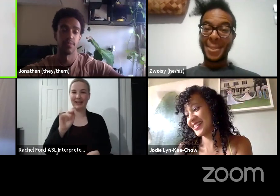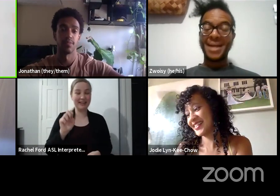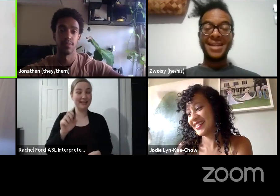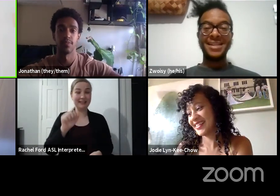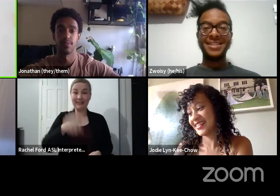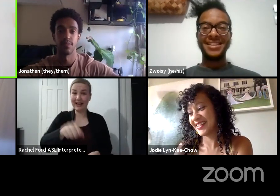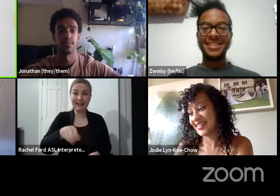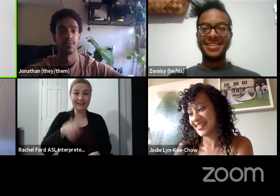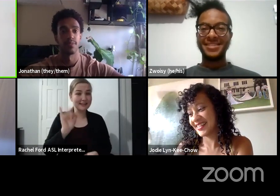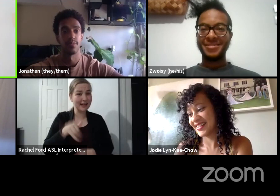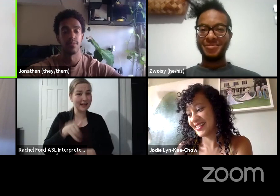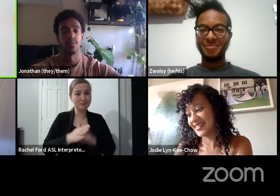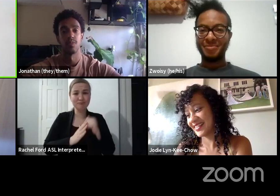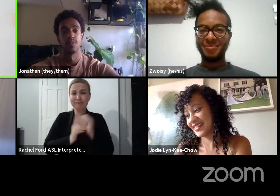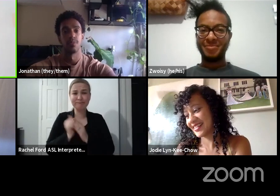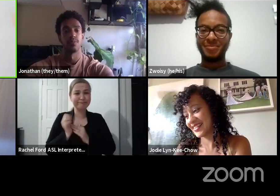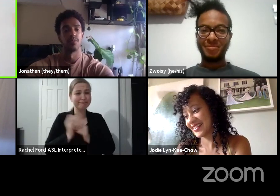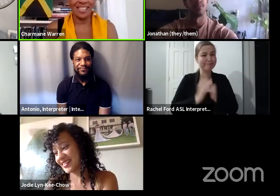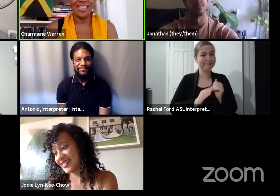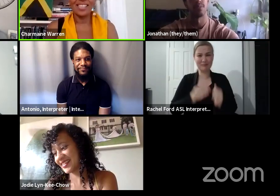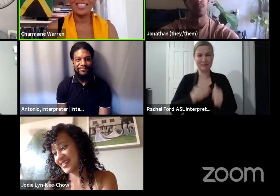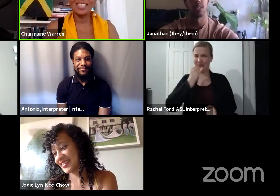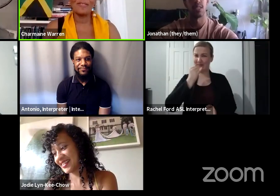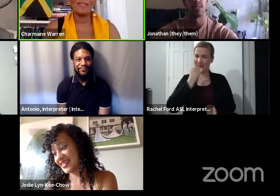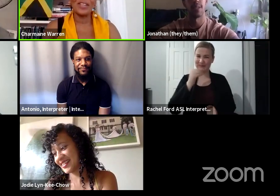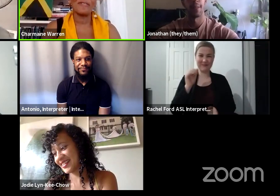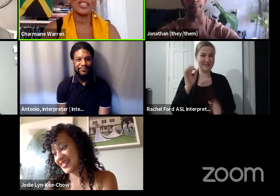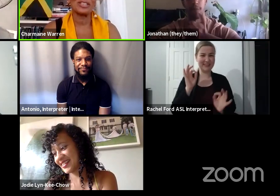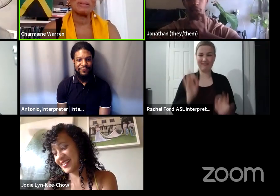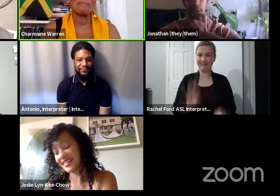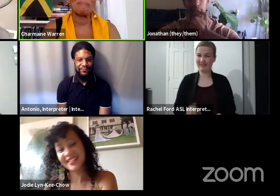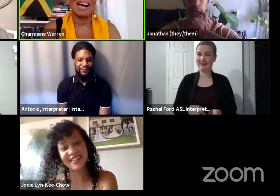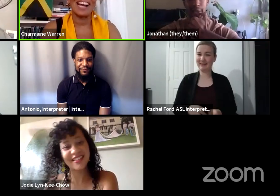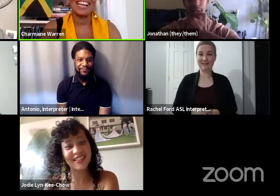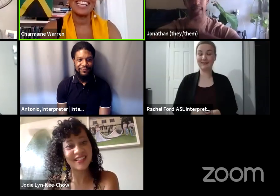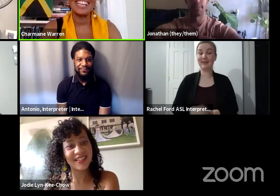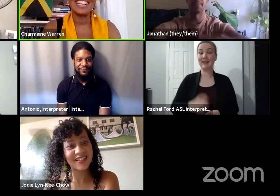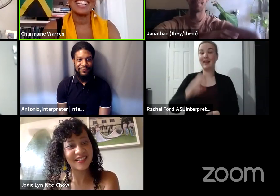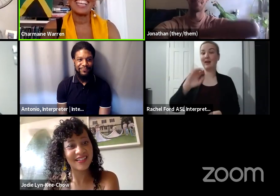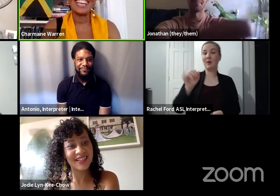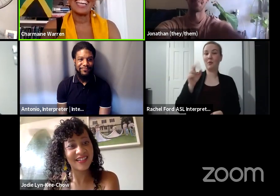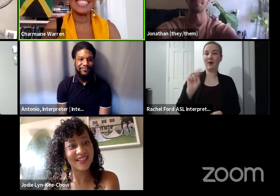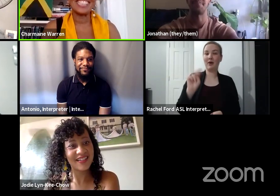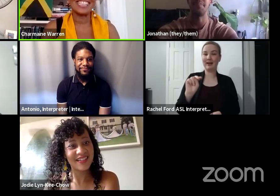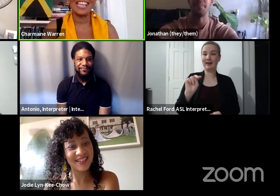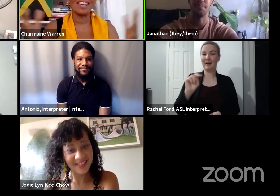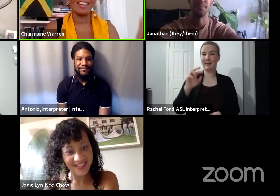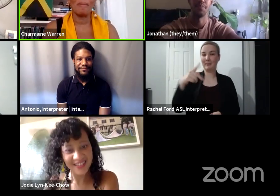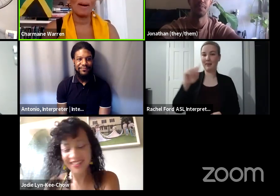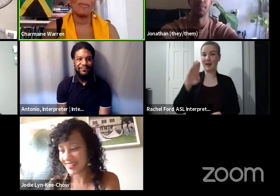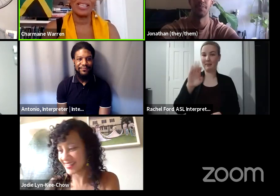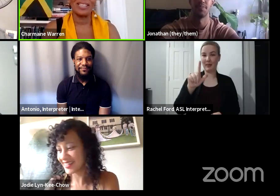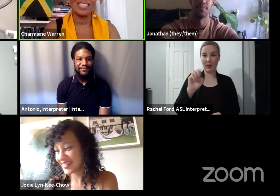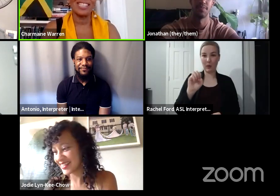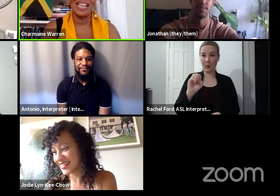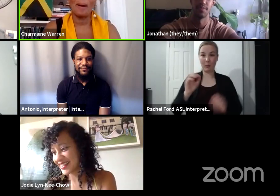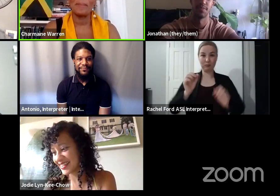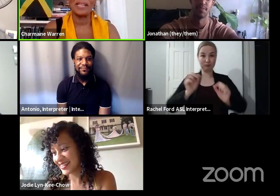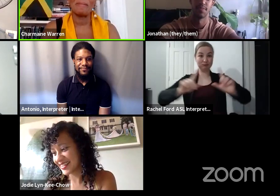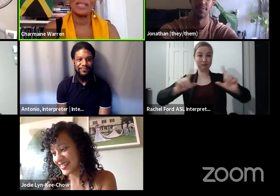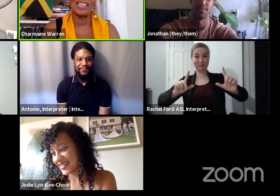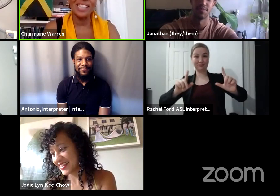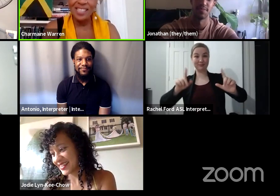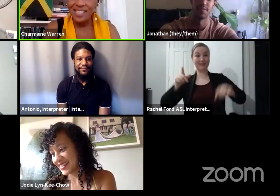place. So Juan Pablo is going to come back to give the official goodbye and to tell about what else